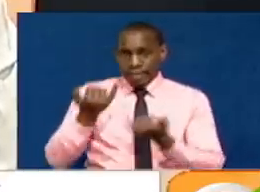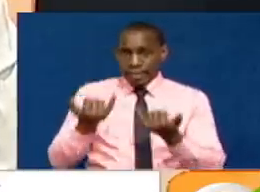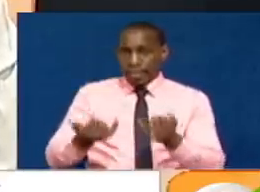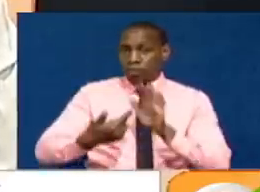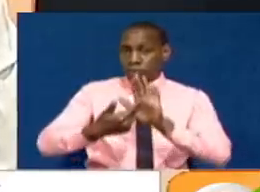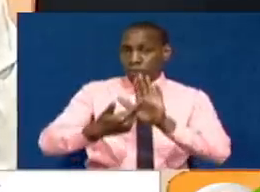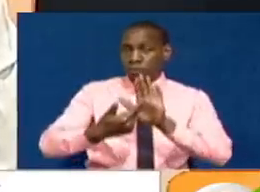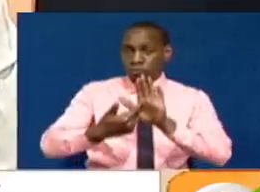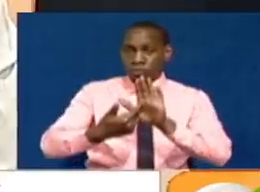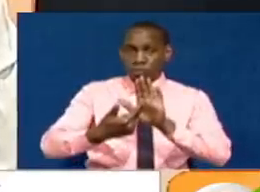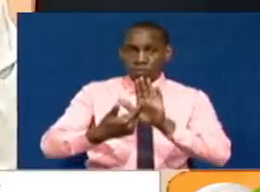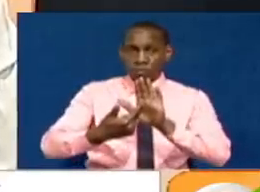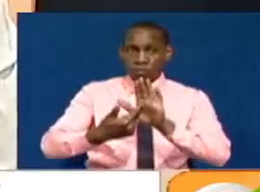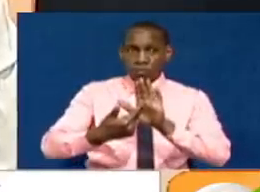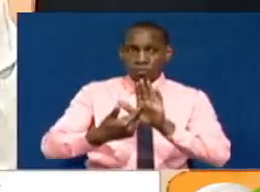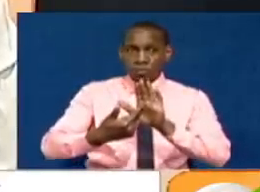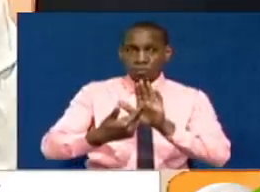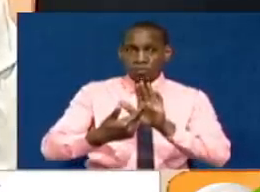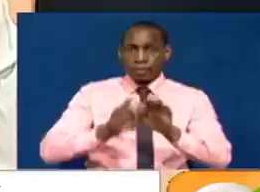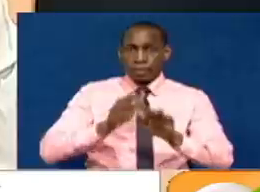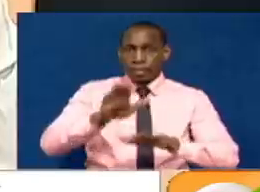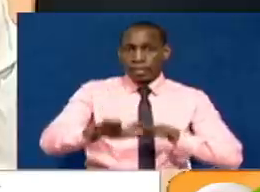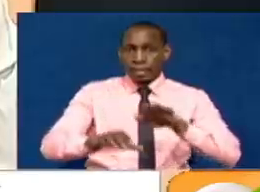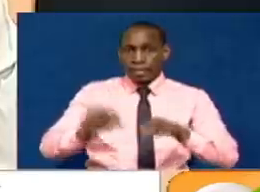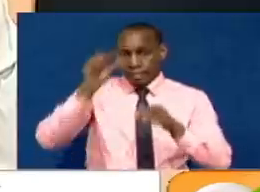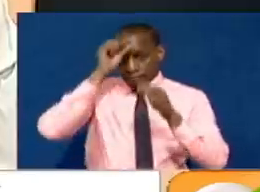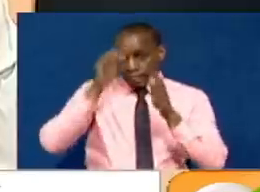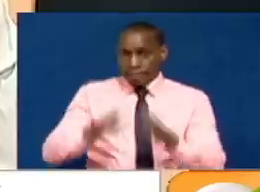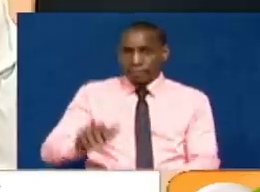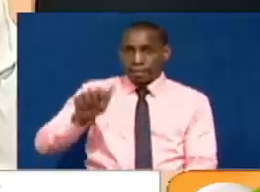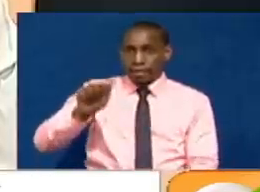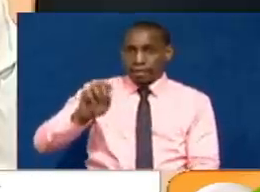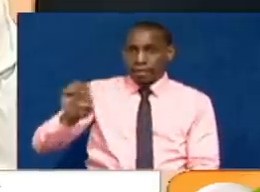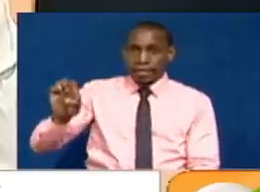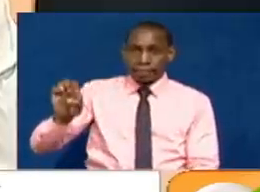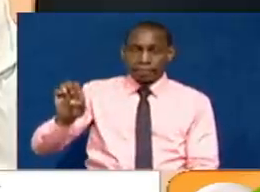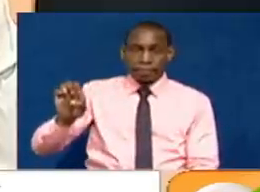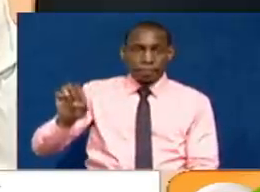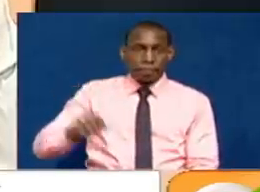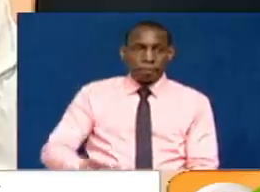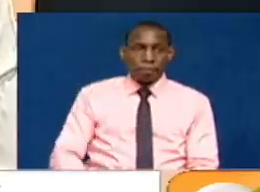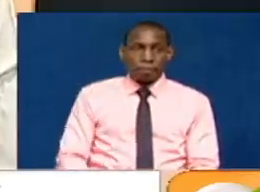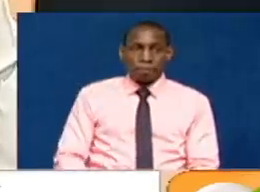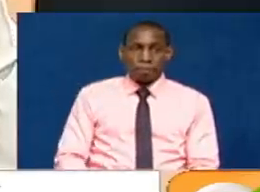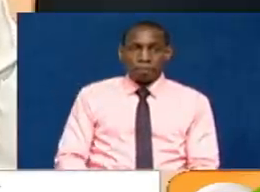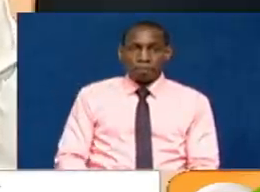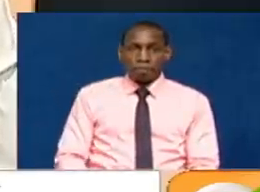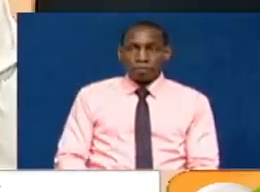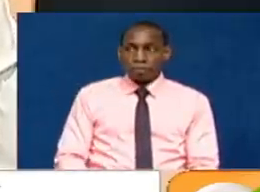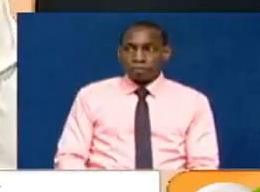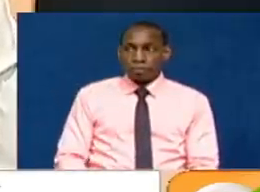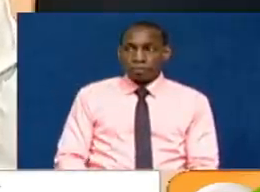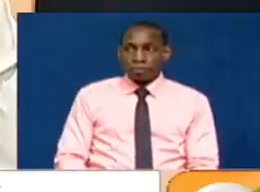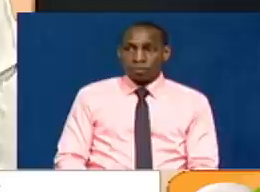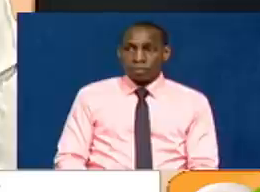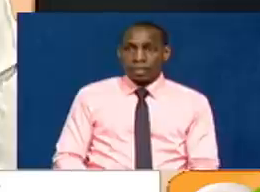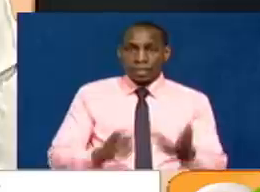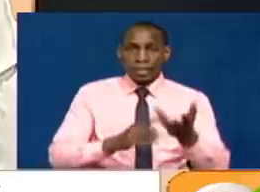to the Kirinyaga governor, Anne Waiguru, when, what number is that,